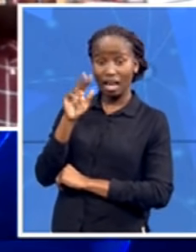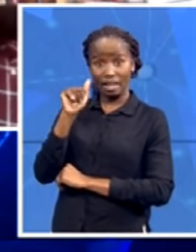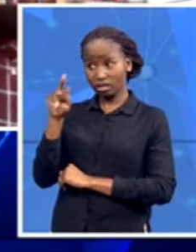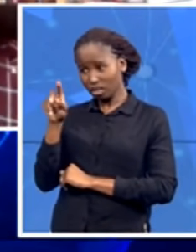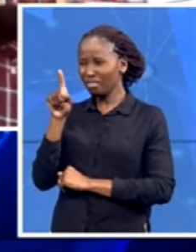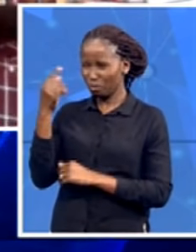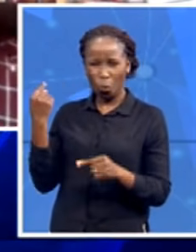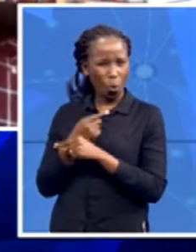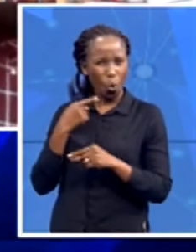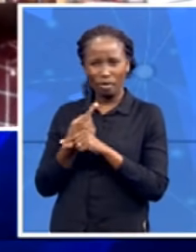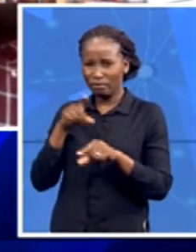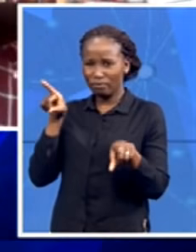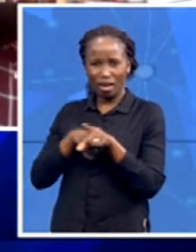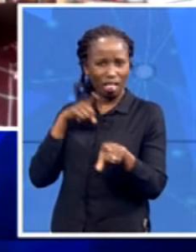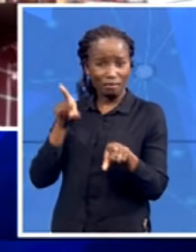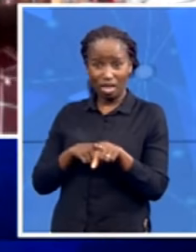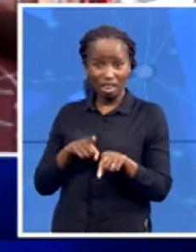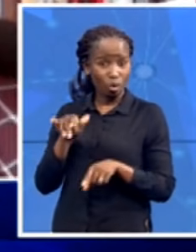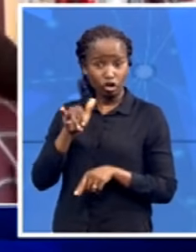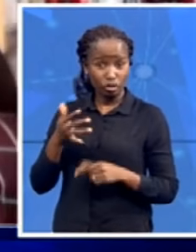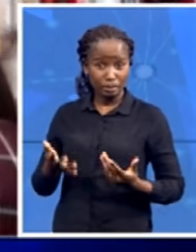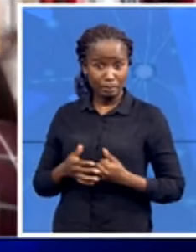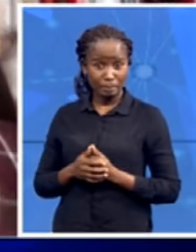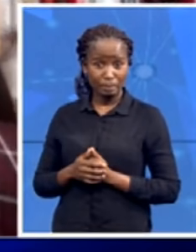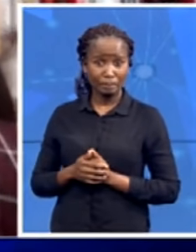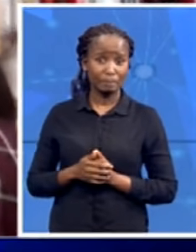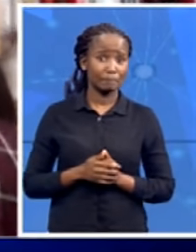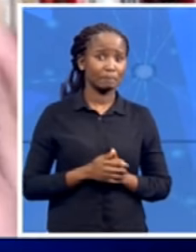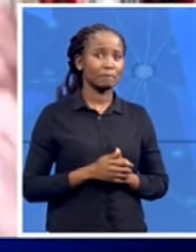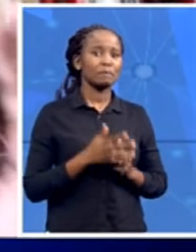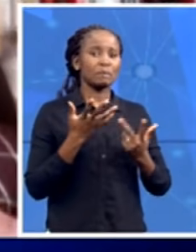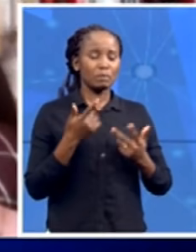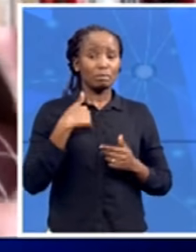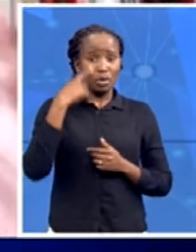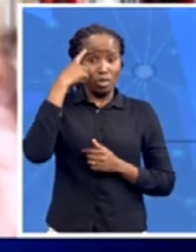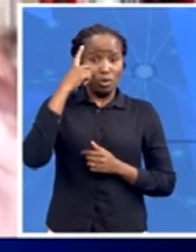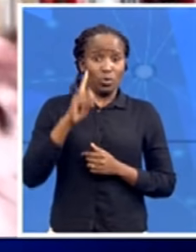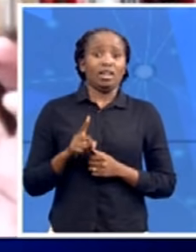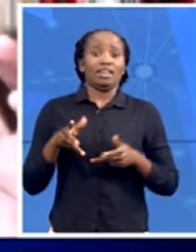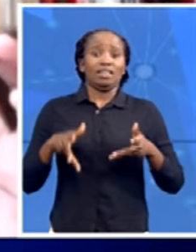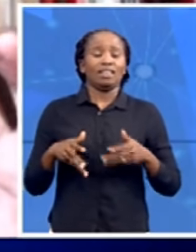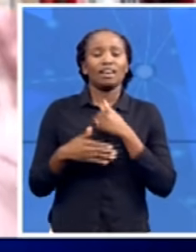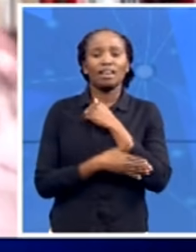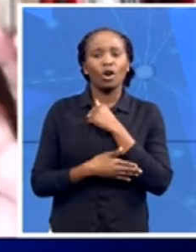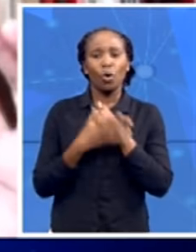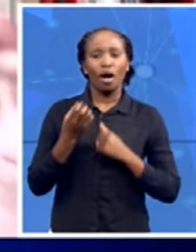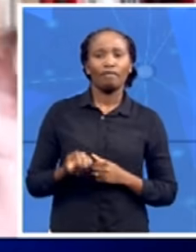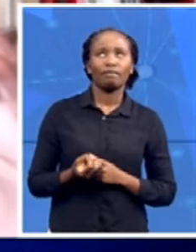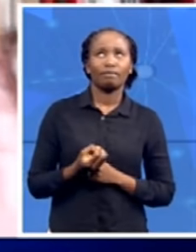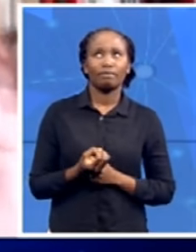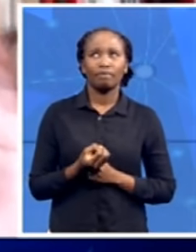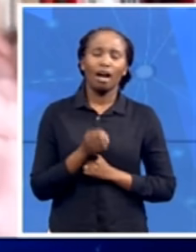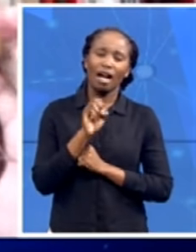My view is that, as you know, in this country we've got about 8 metropolitan